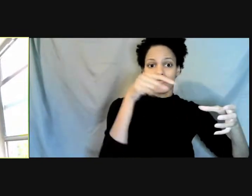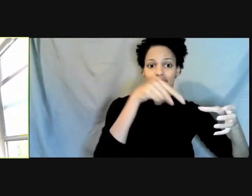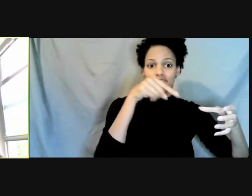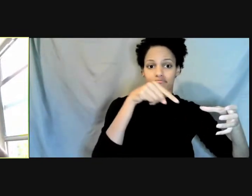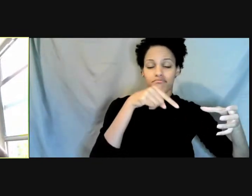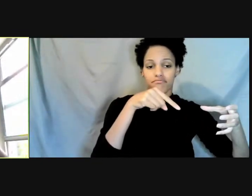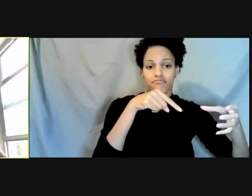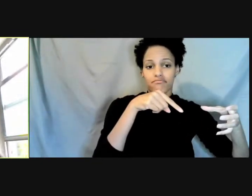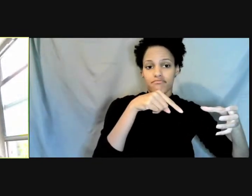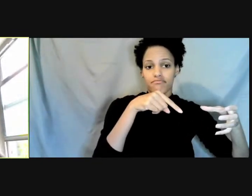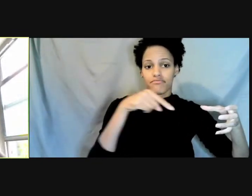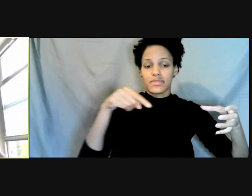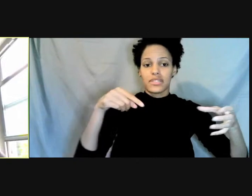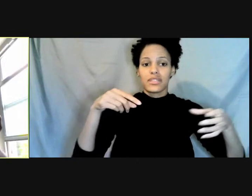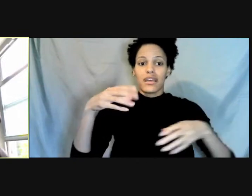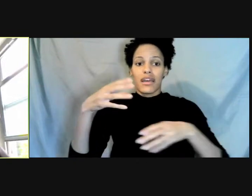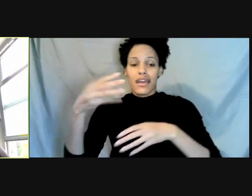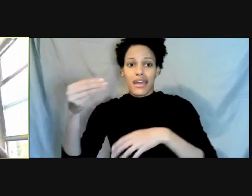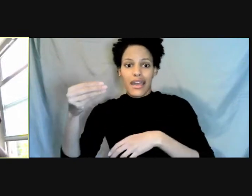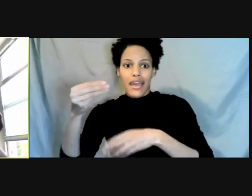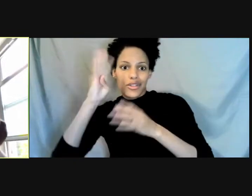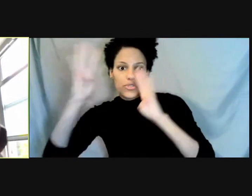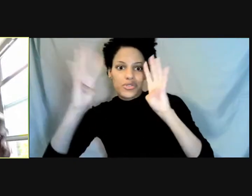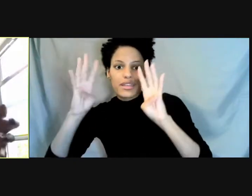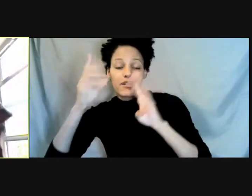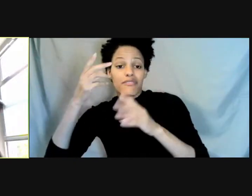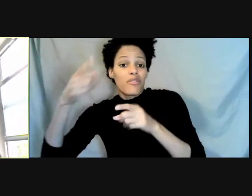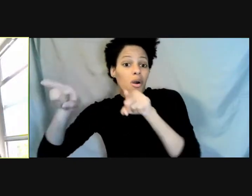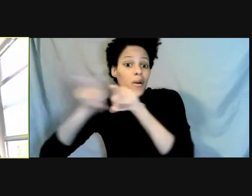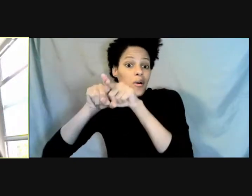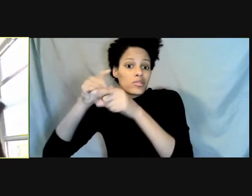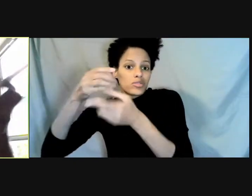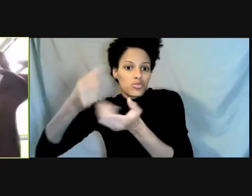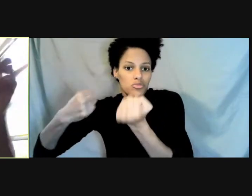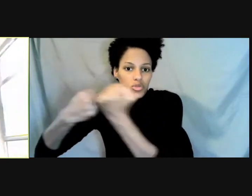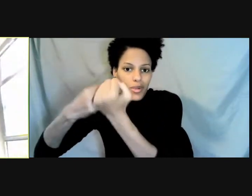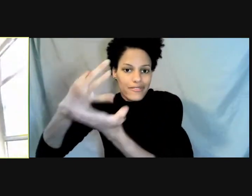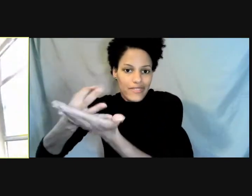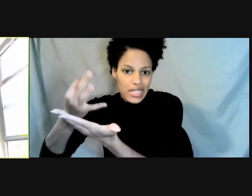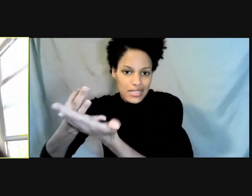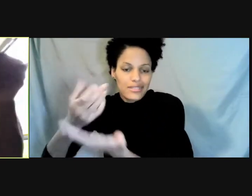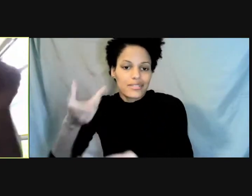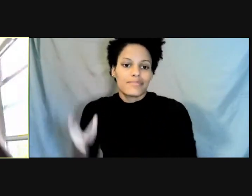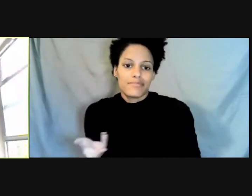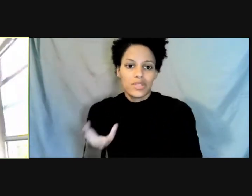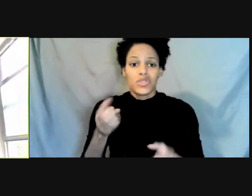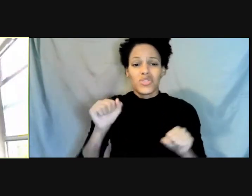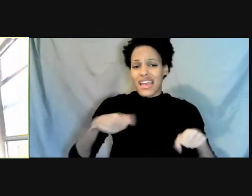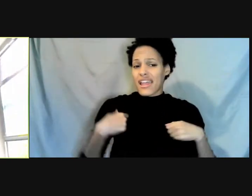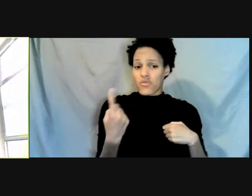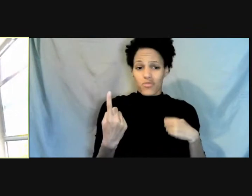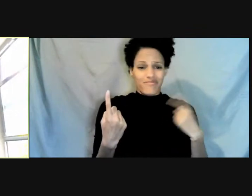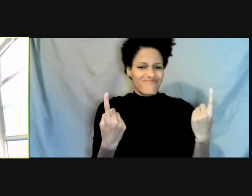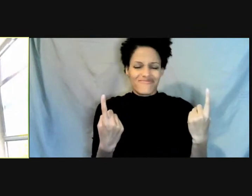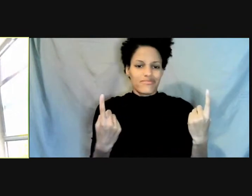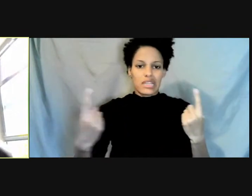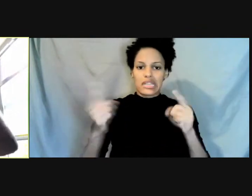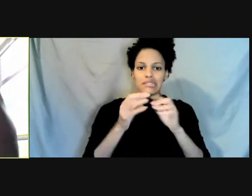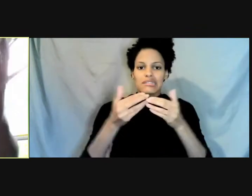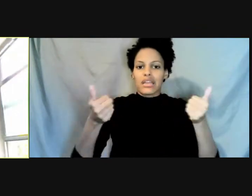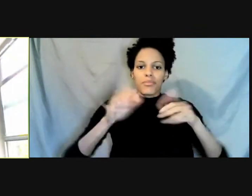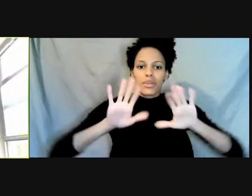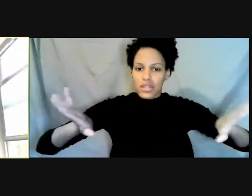and a creative community that's about the finance. I think both, and you could just have one or the other, because there's some cats who